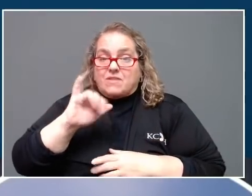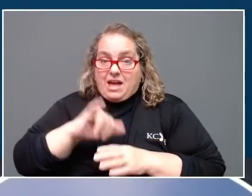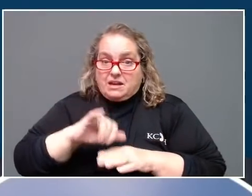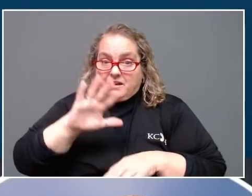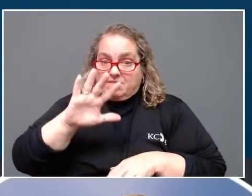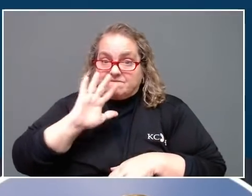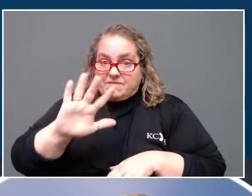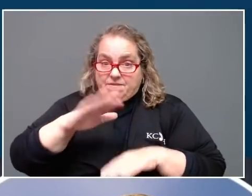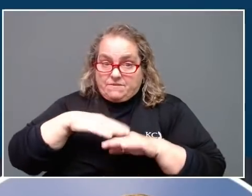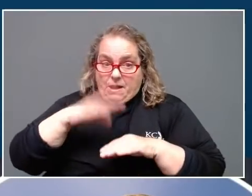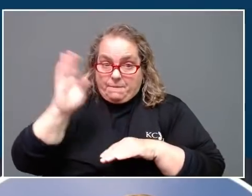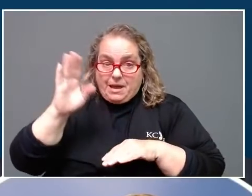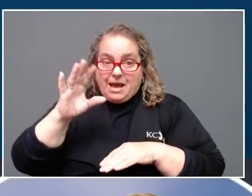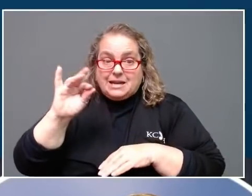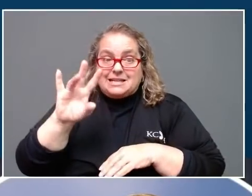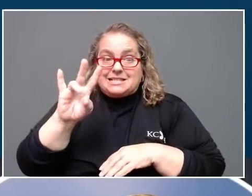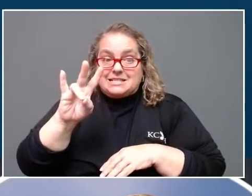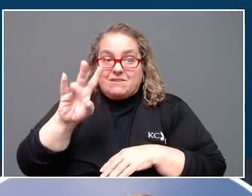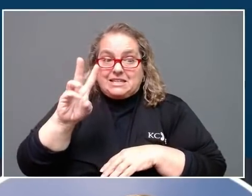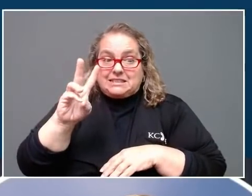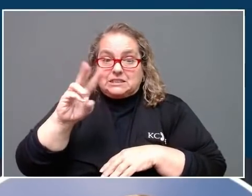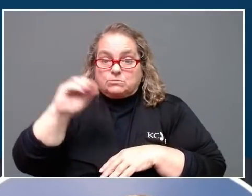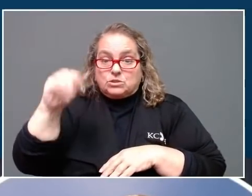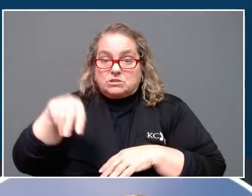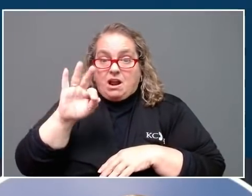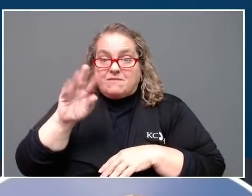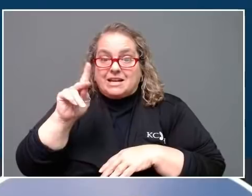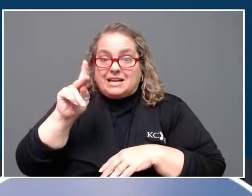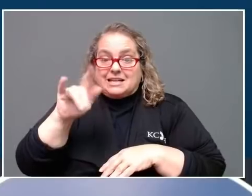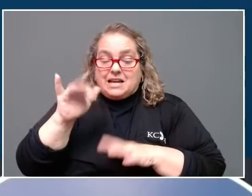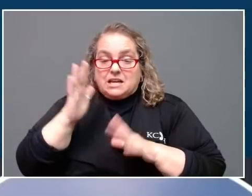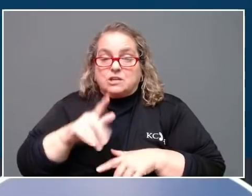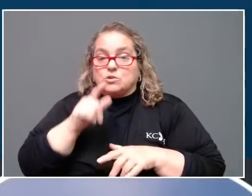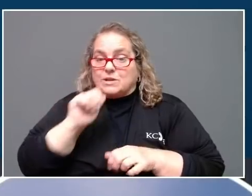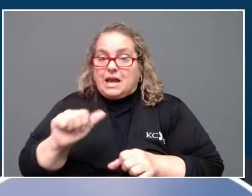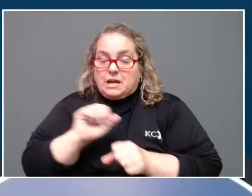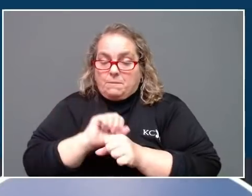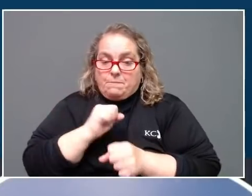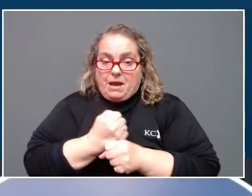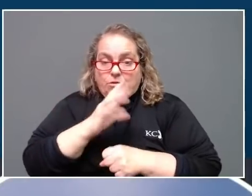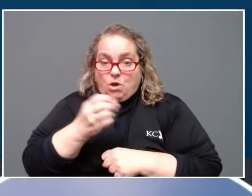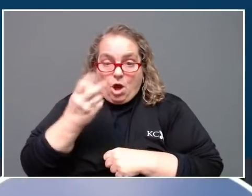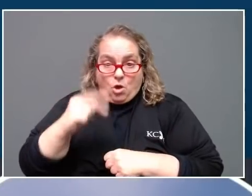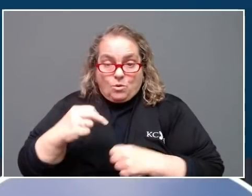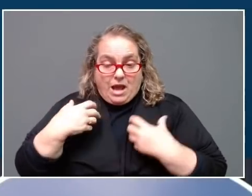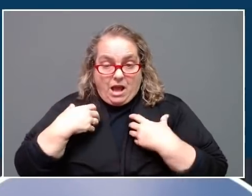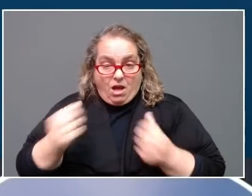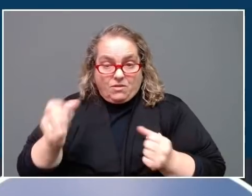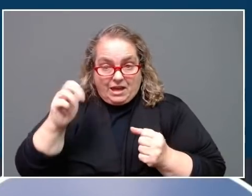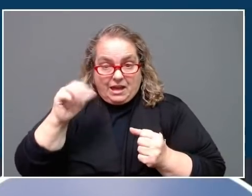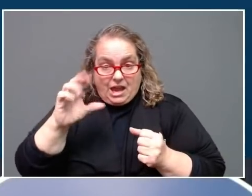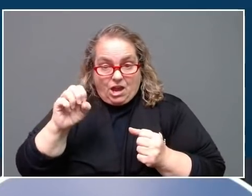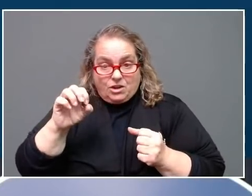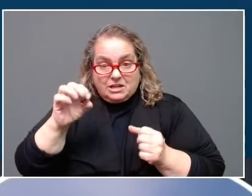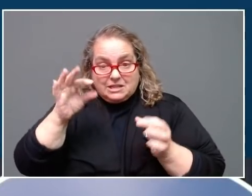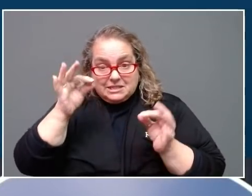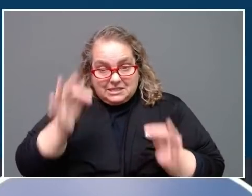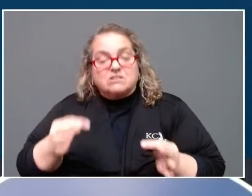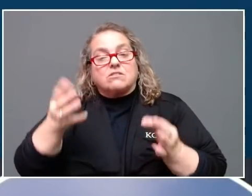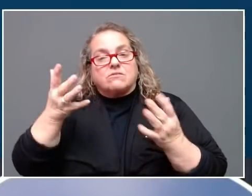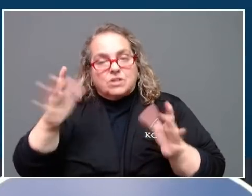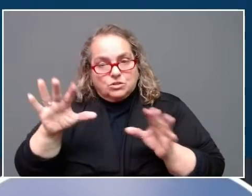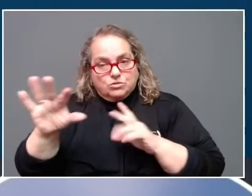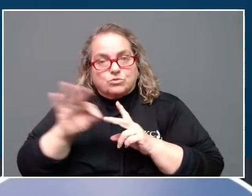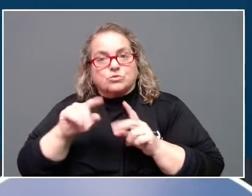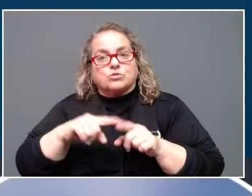up, 76% of Kentuckians who can make their own healthcare decisions have chosen to get vaccinated. The